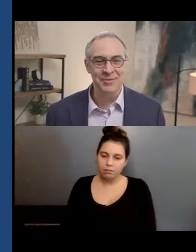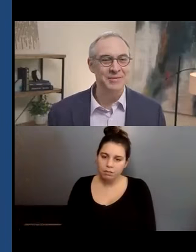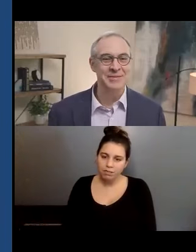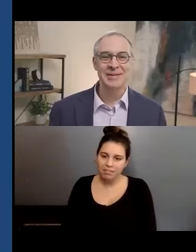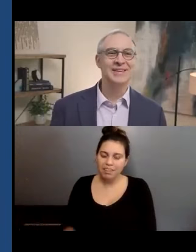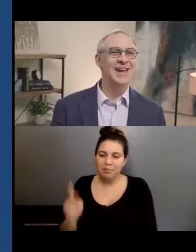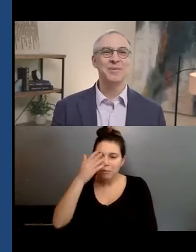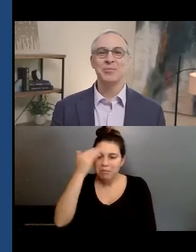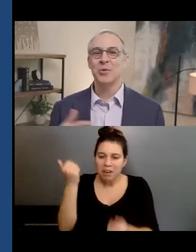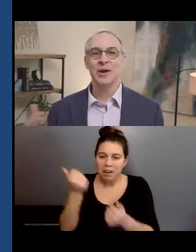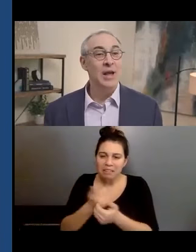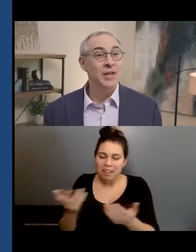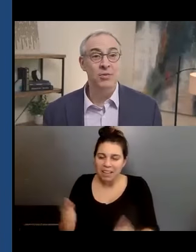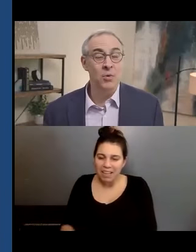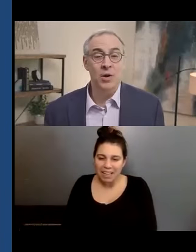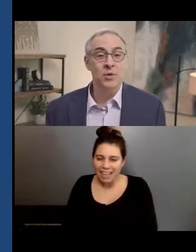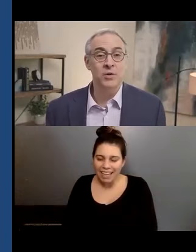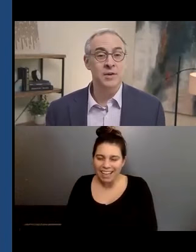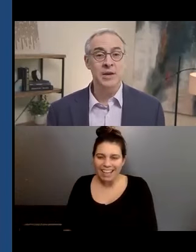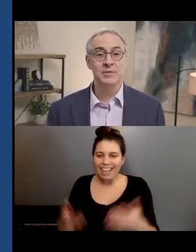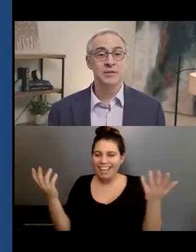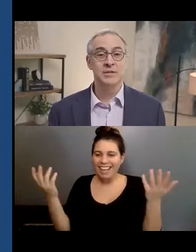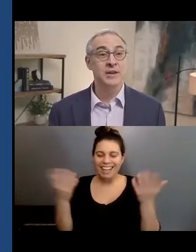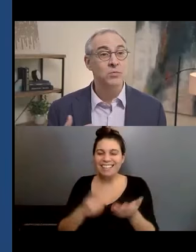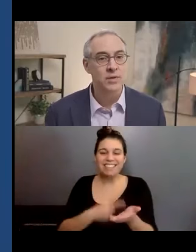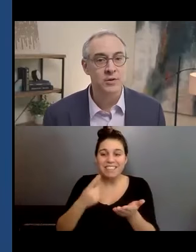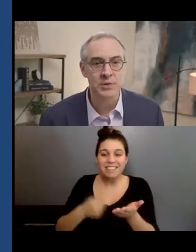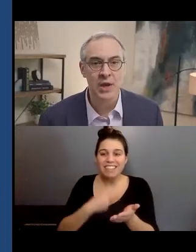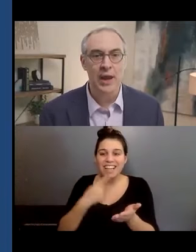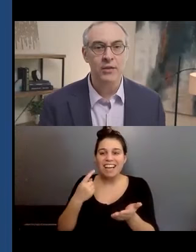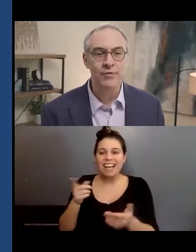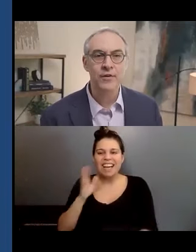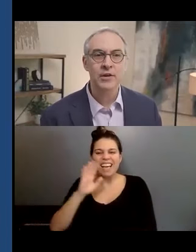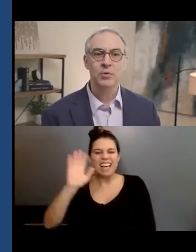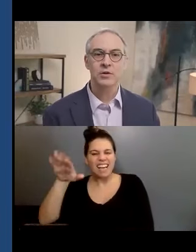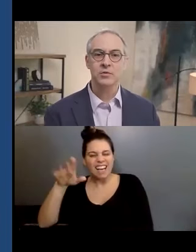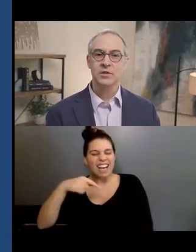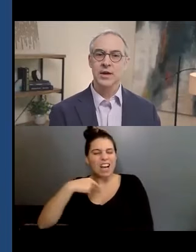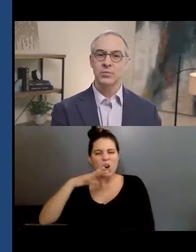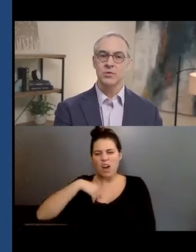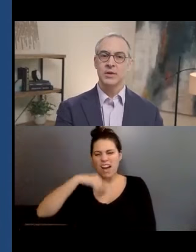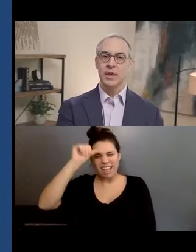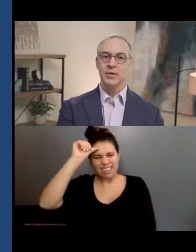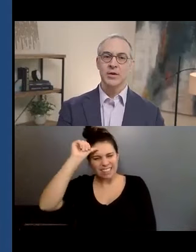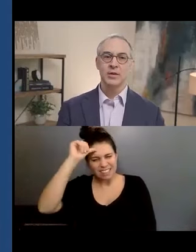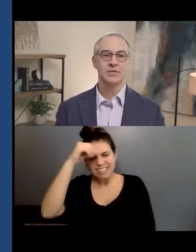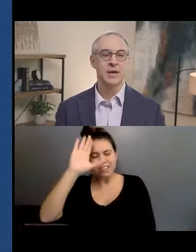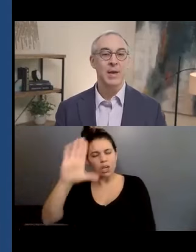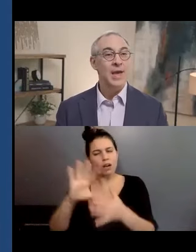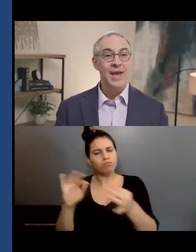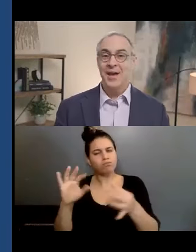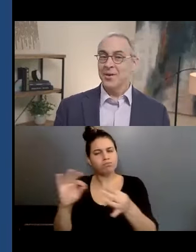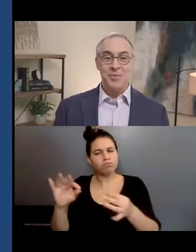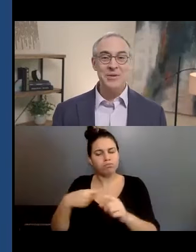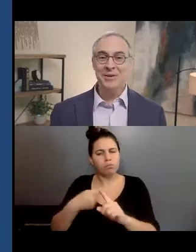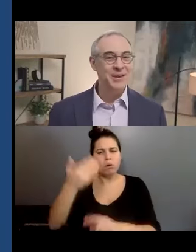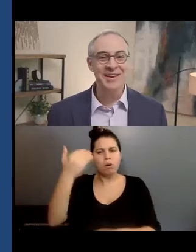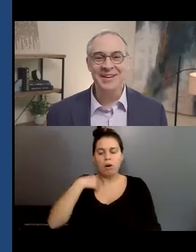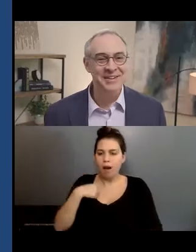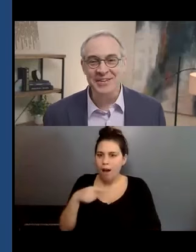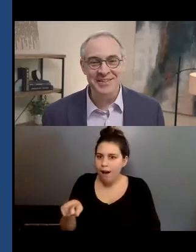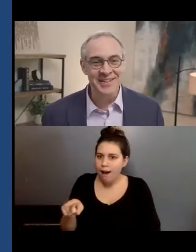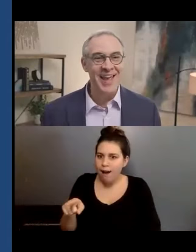anything that had just been said. People were, or sometimes they'd say, Dr. Pisani, I'll never forget what you said when you came here last time. But it'd be